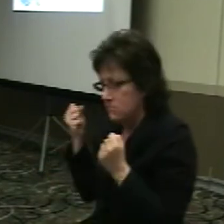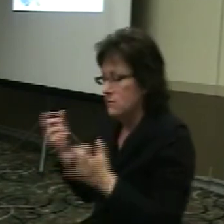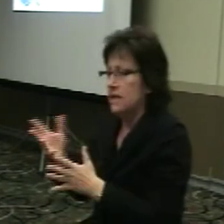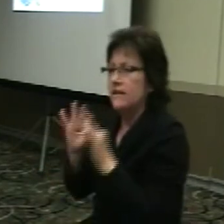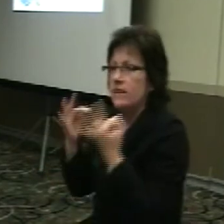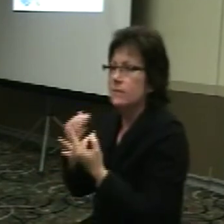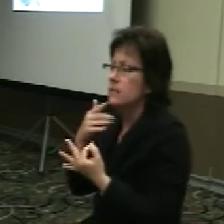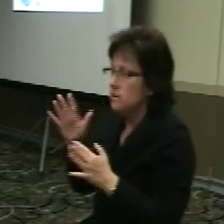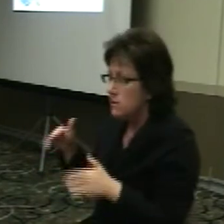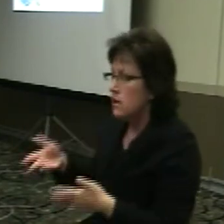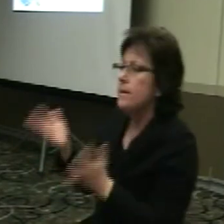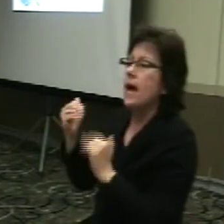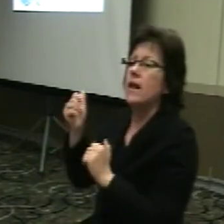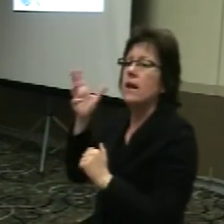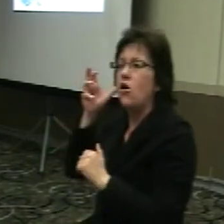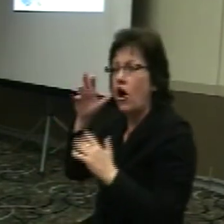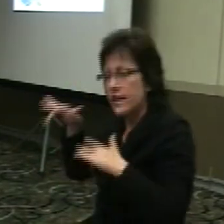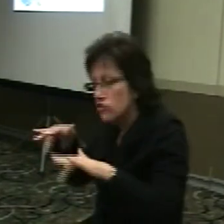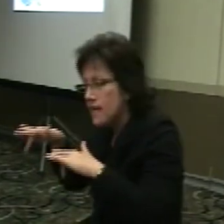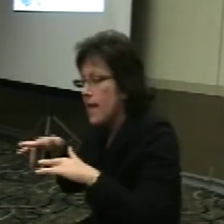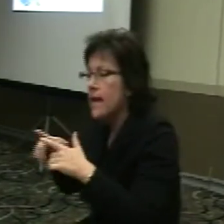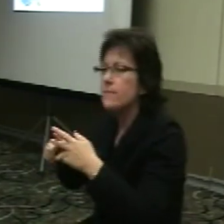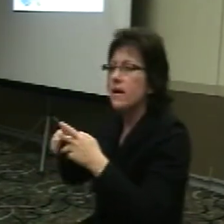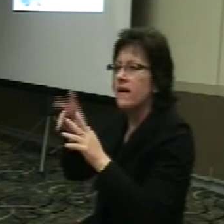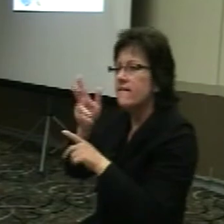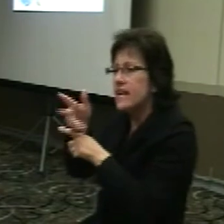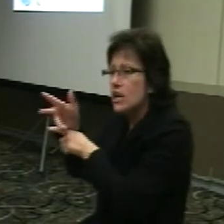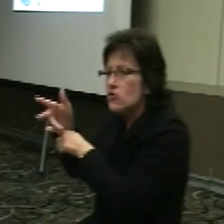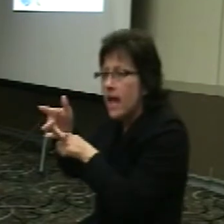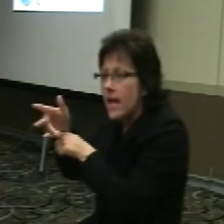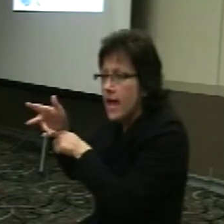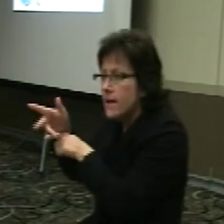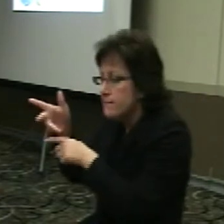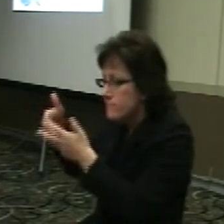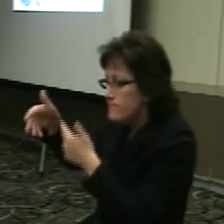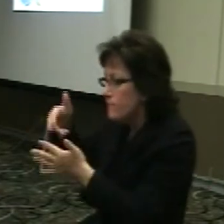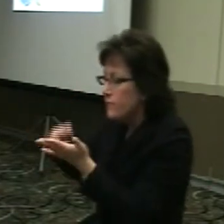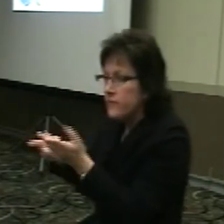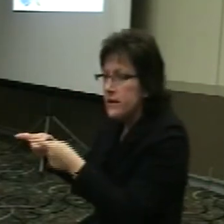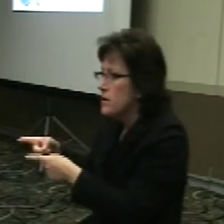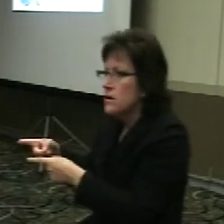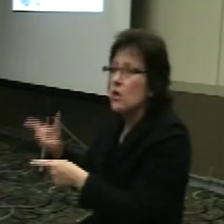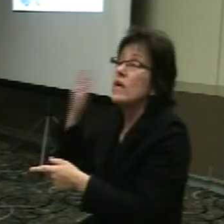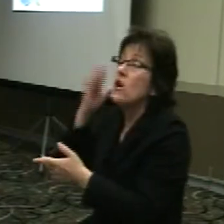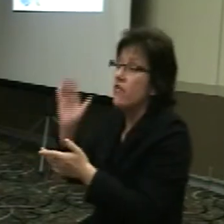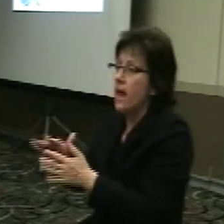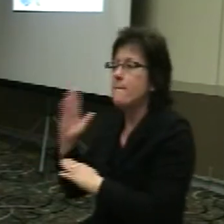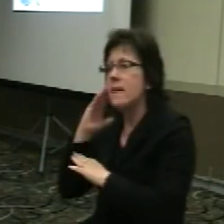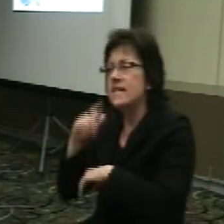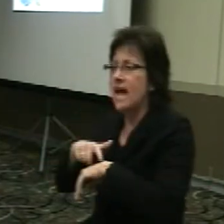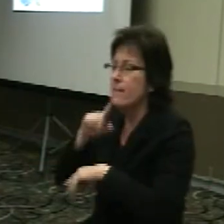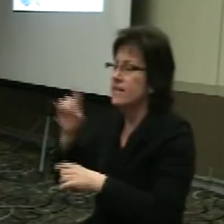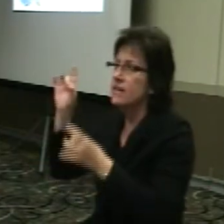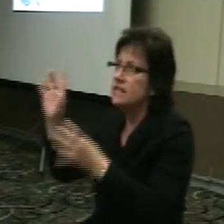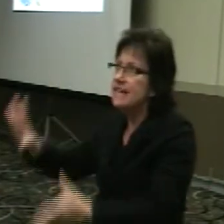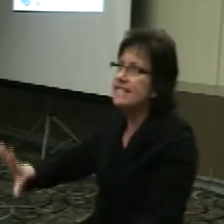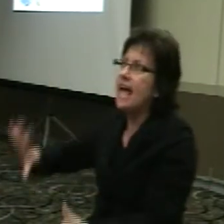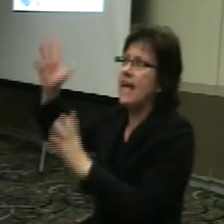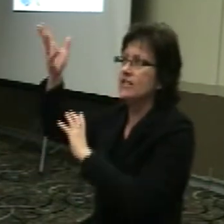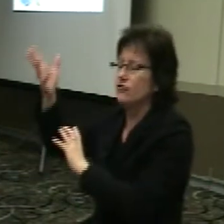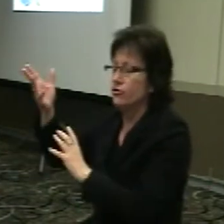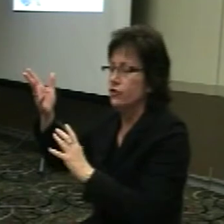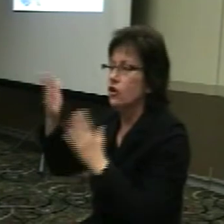let's audio tape, let's videotape if we can, the interaction. So if we know bedtime is a disaster, if we know